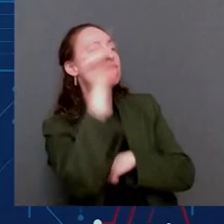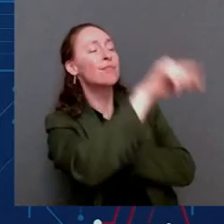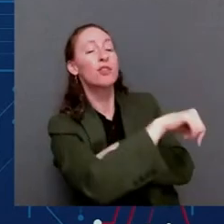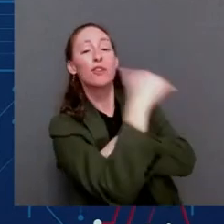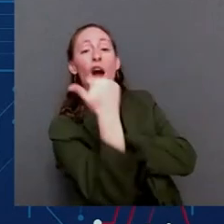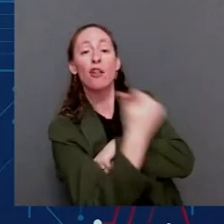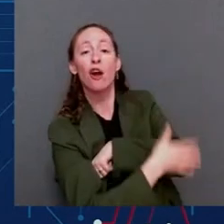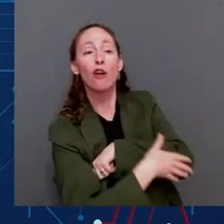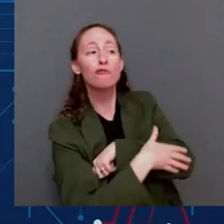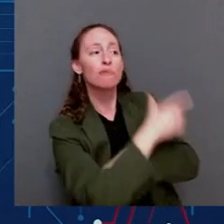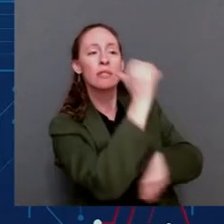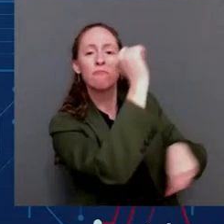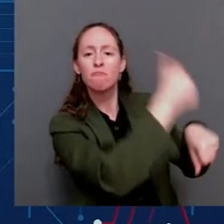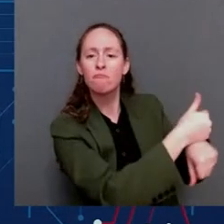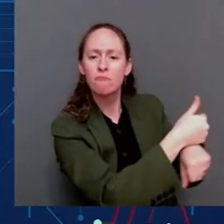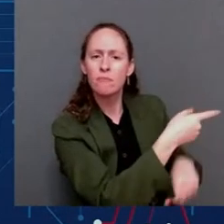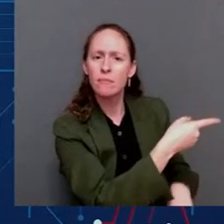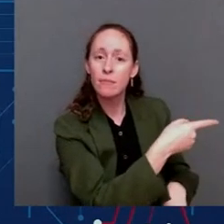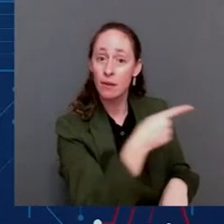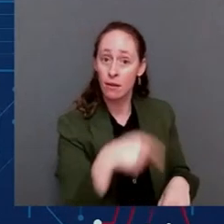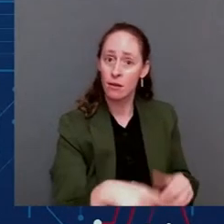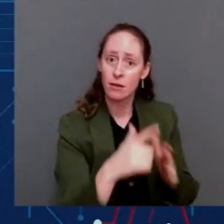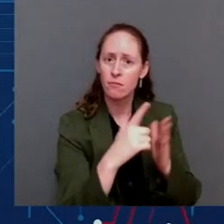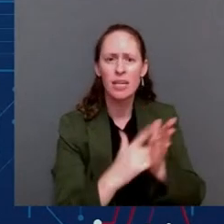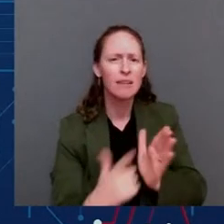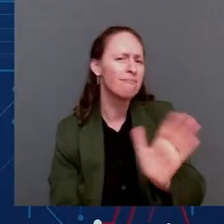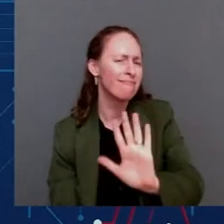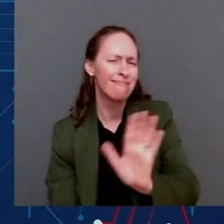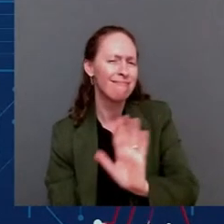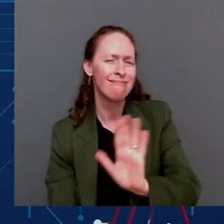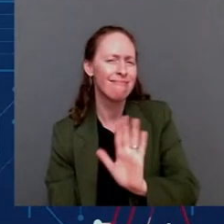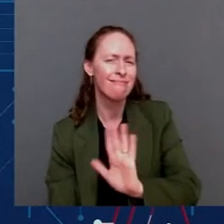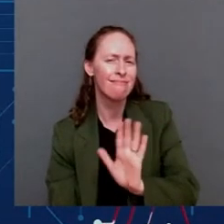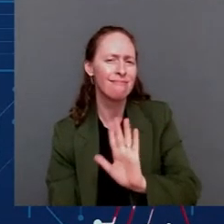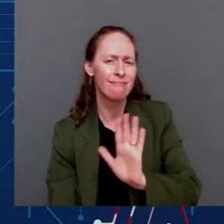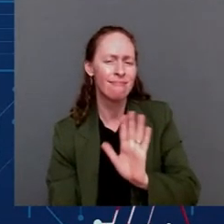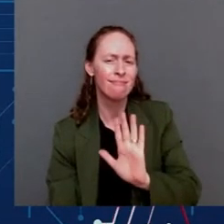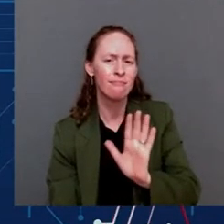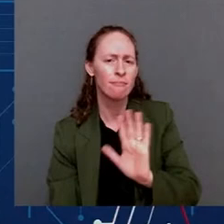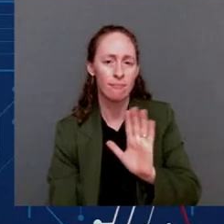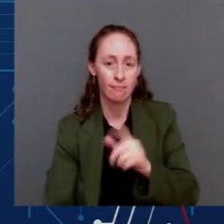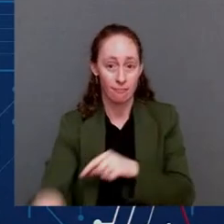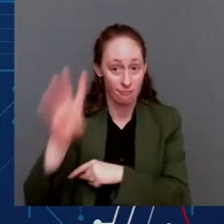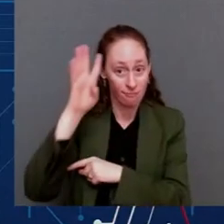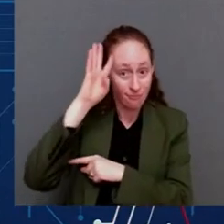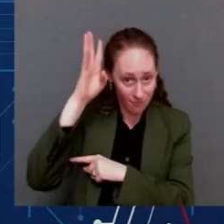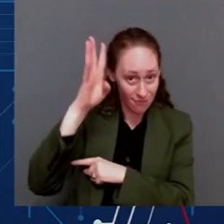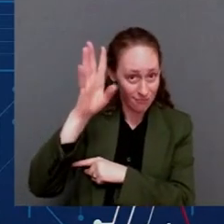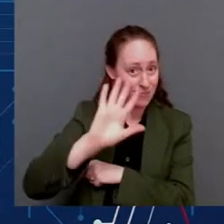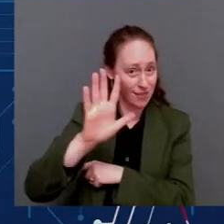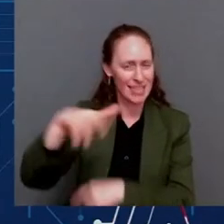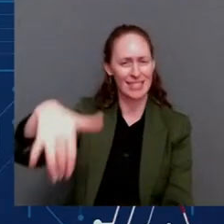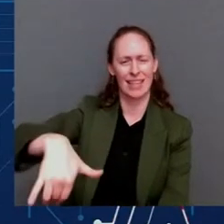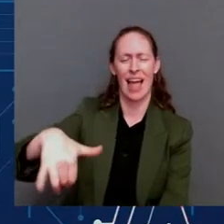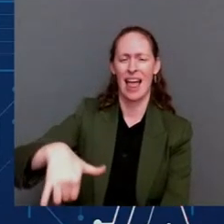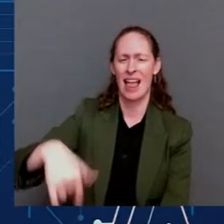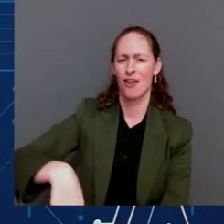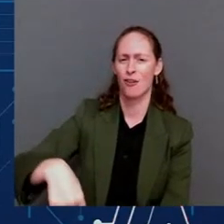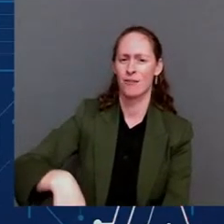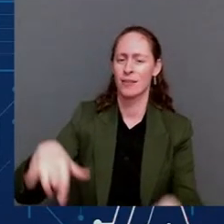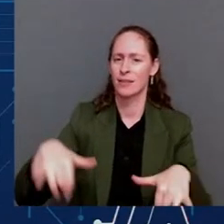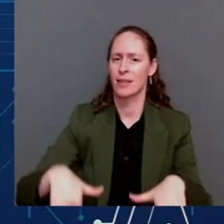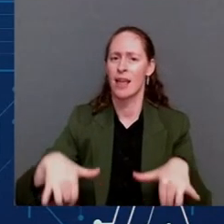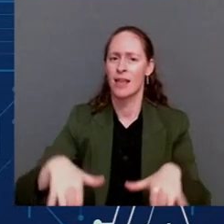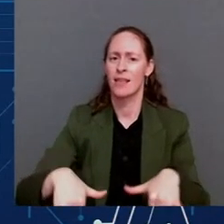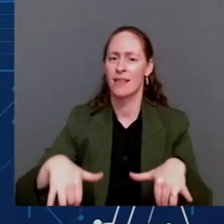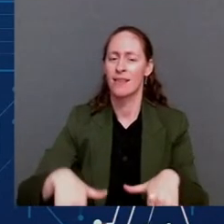in America and make it in America. We're going to make sure we include all of America, including rural and urban